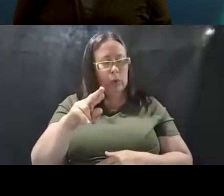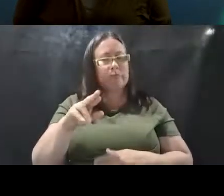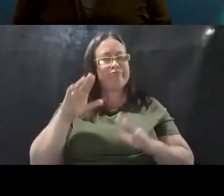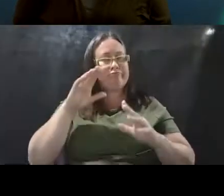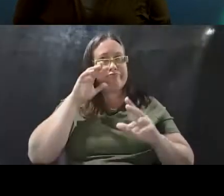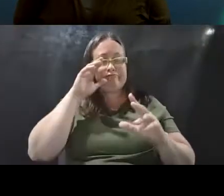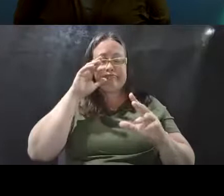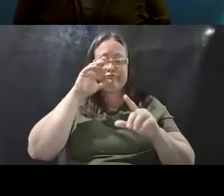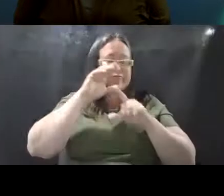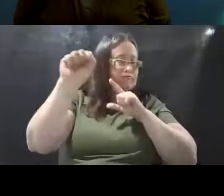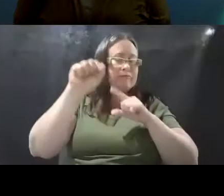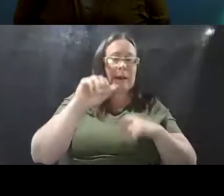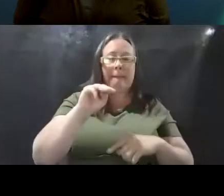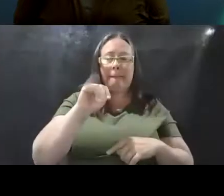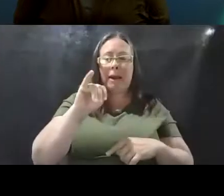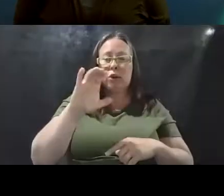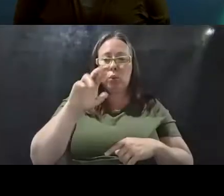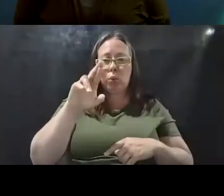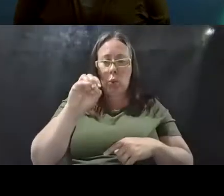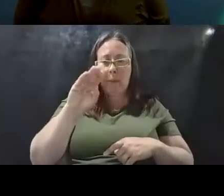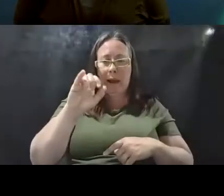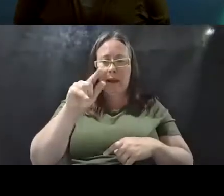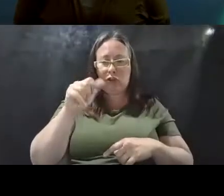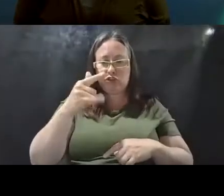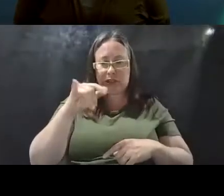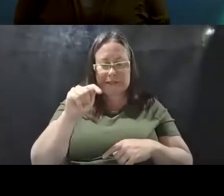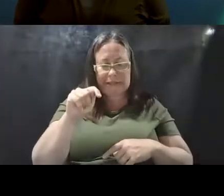biologist, and the two of them